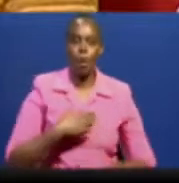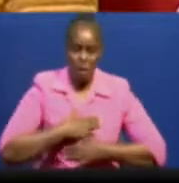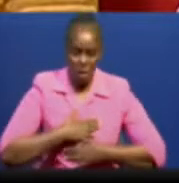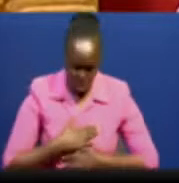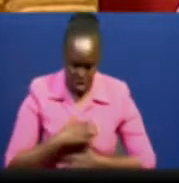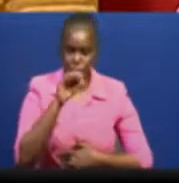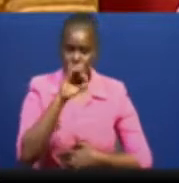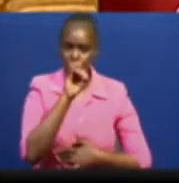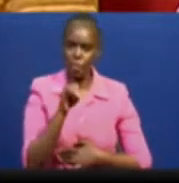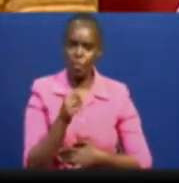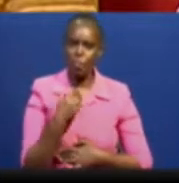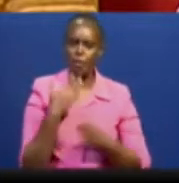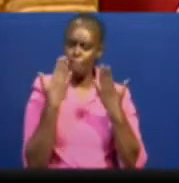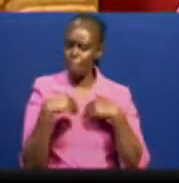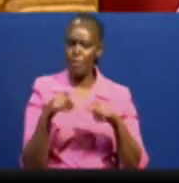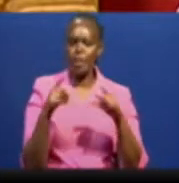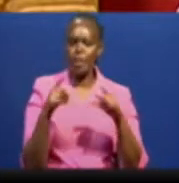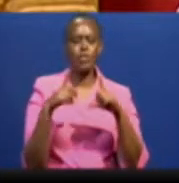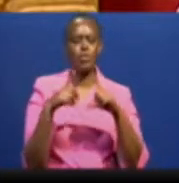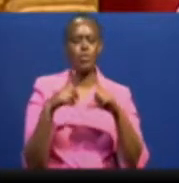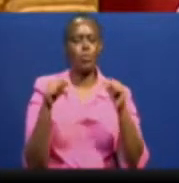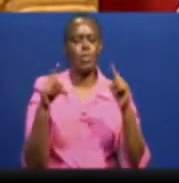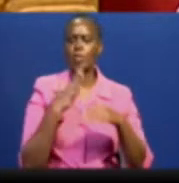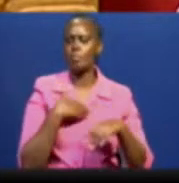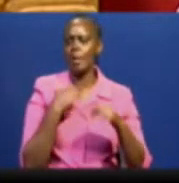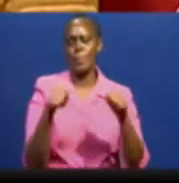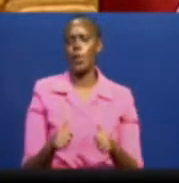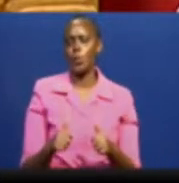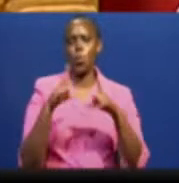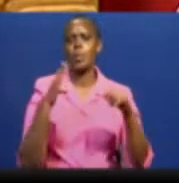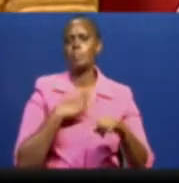I have not completed the sentence.